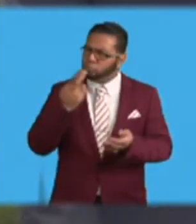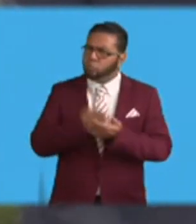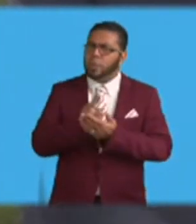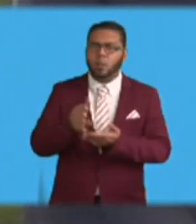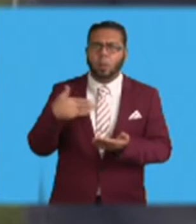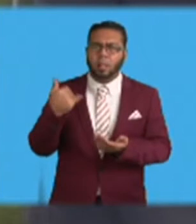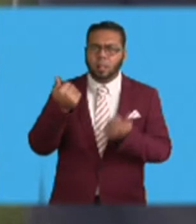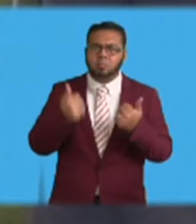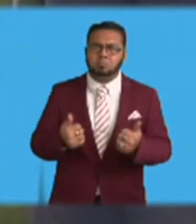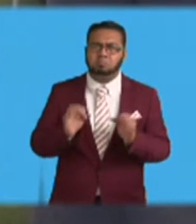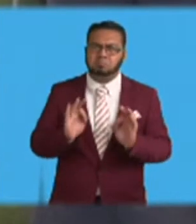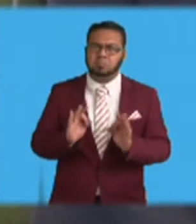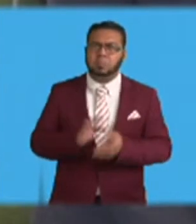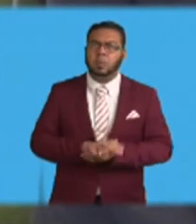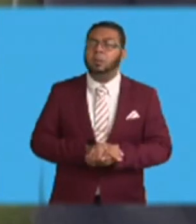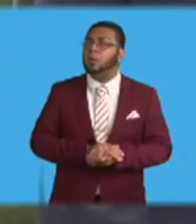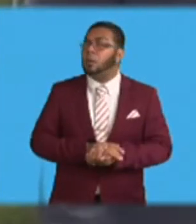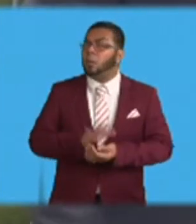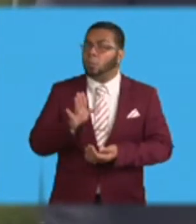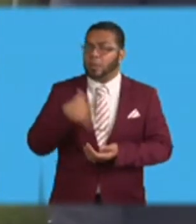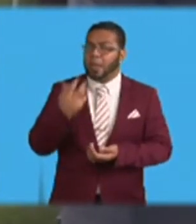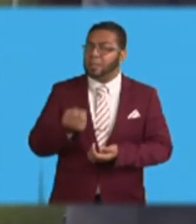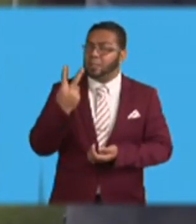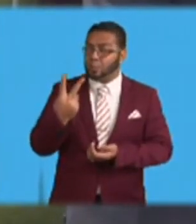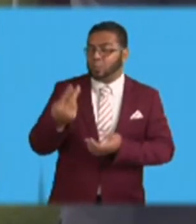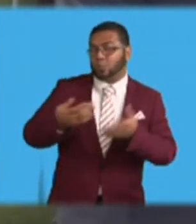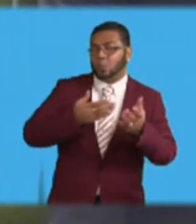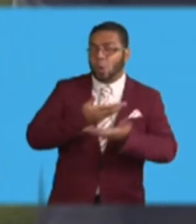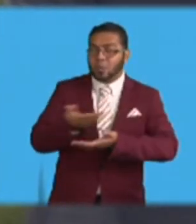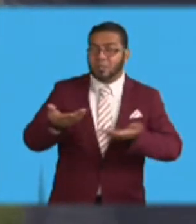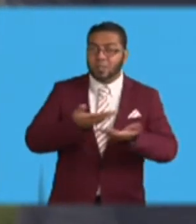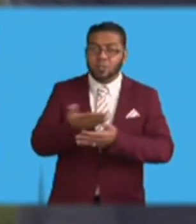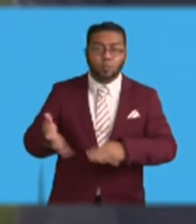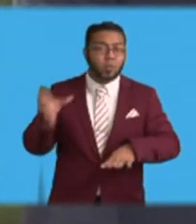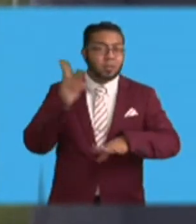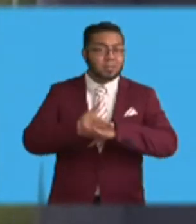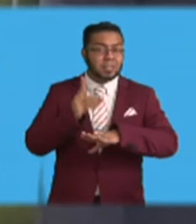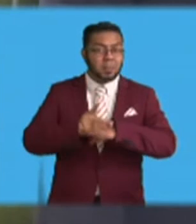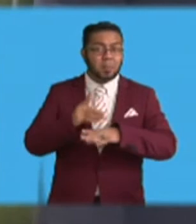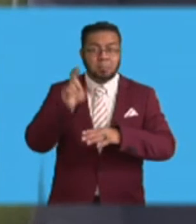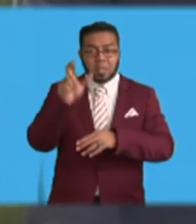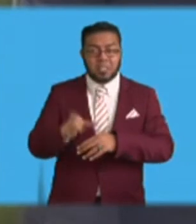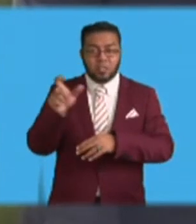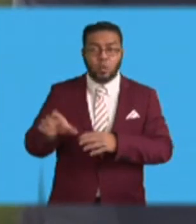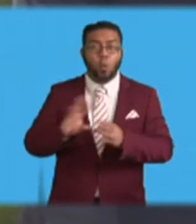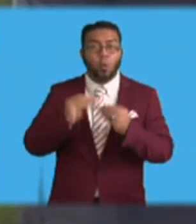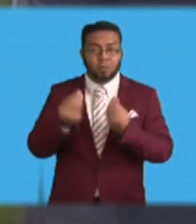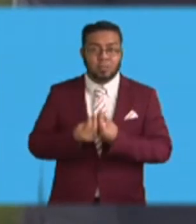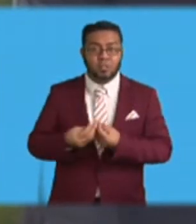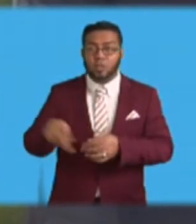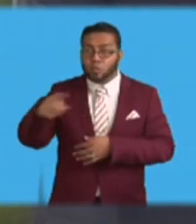Speaker. Essentially, we had 2 consultations were held at Disabled Persons Organization in Suba and